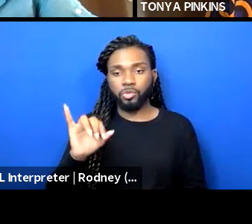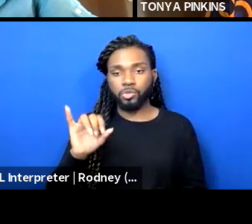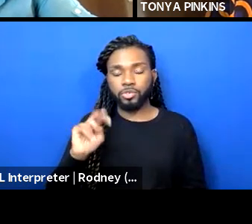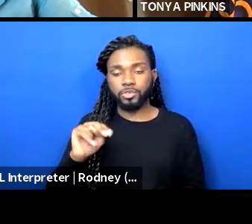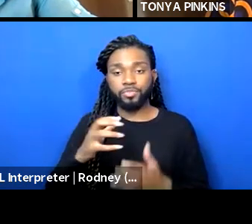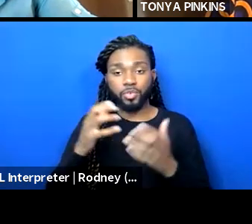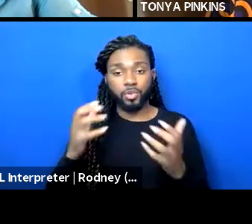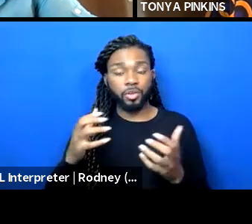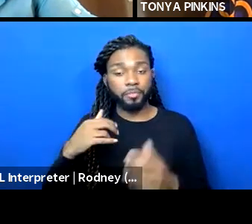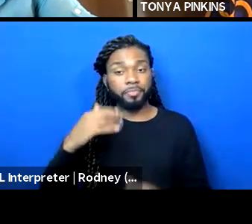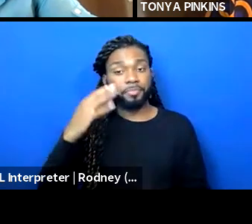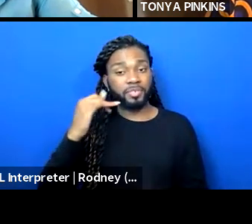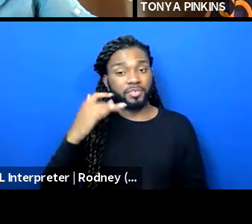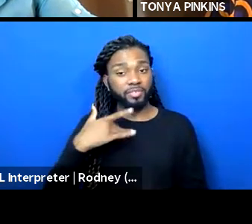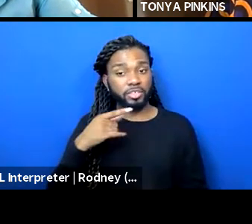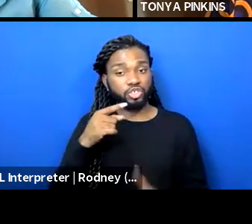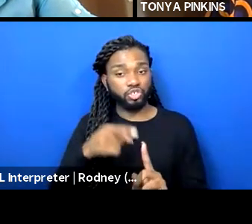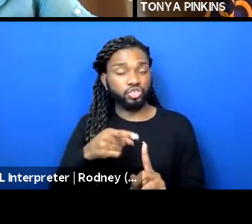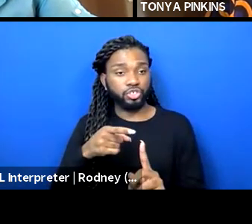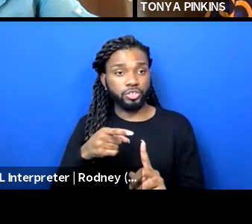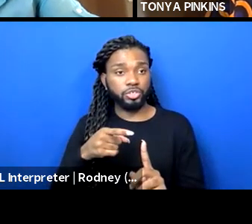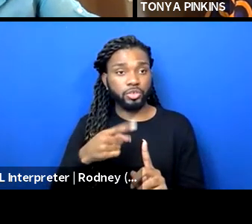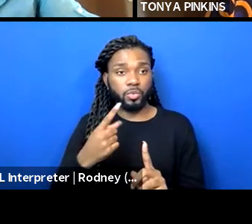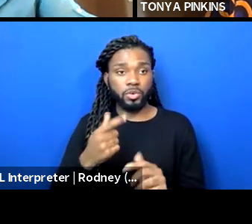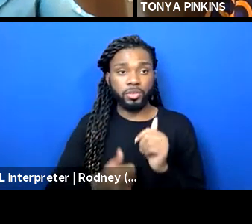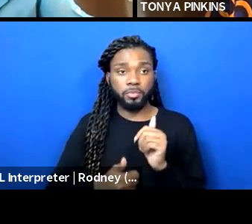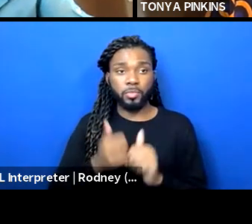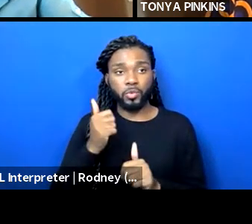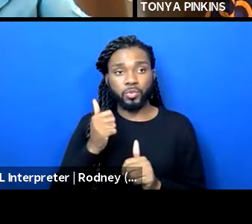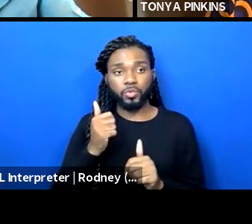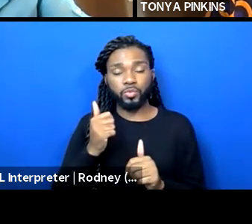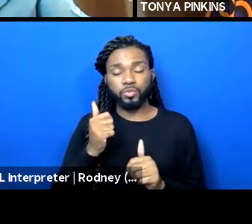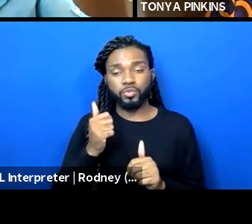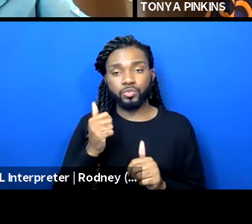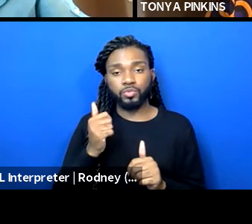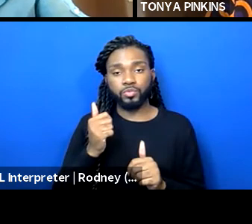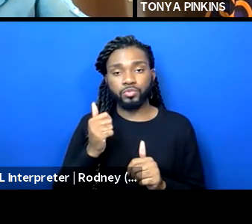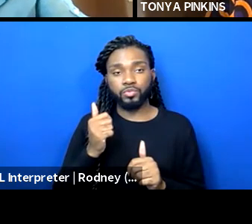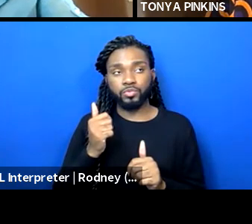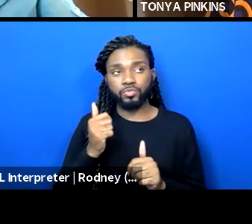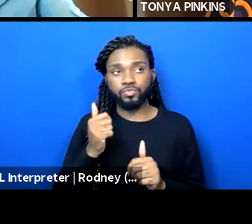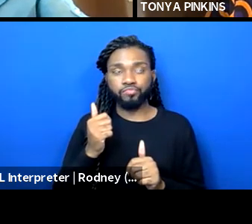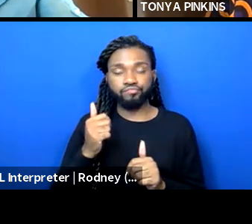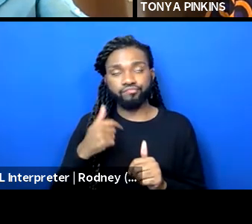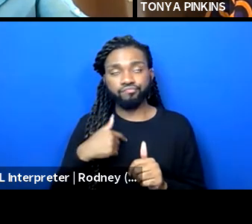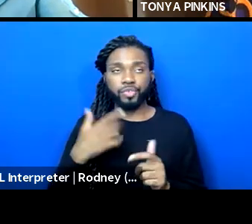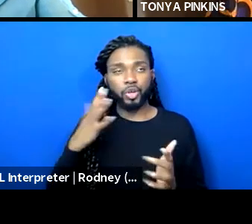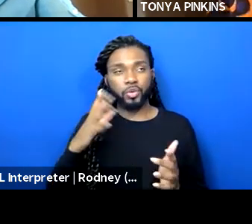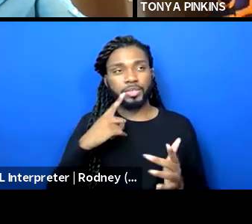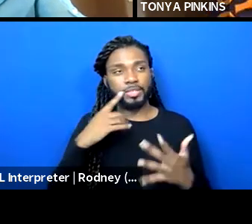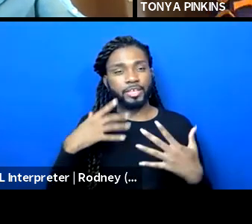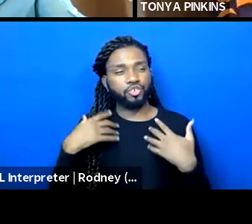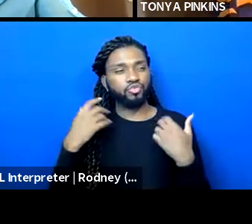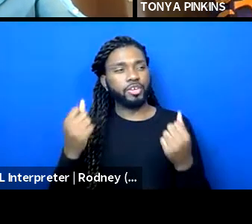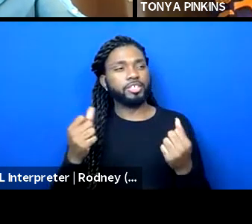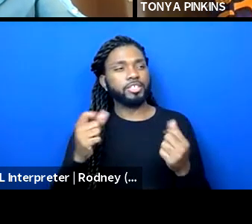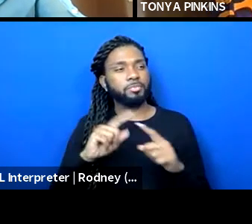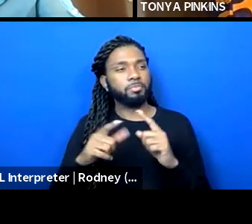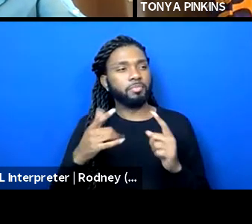primarily because I think she has been one of the most, I don't even want to say it's courageous, but just